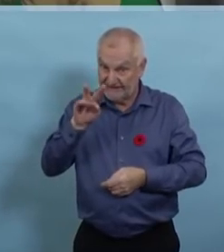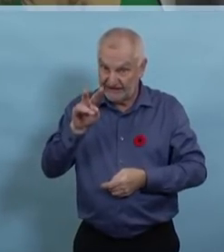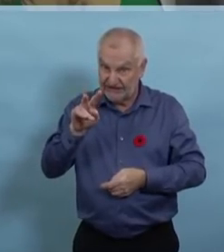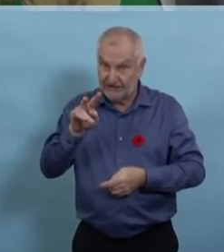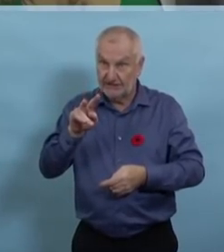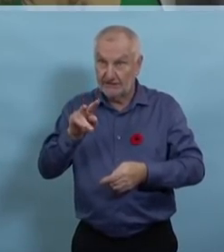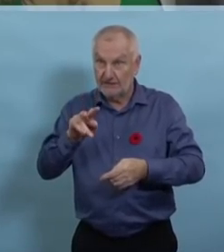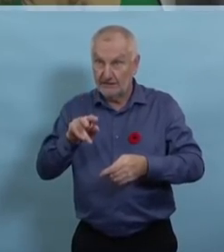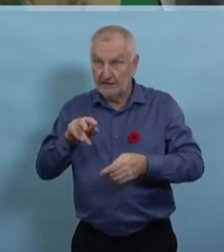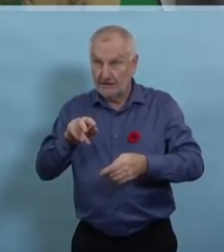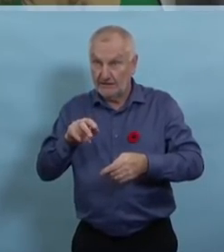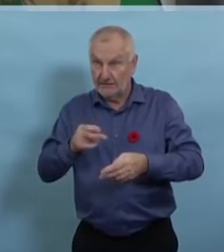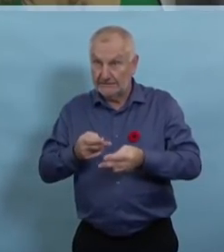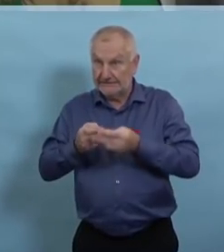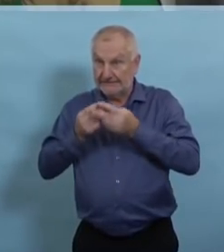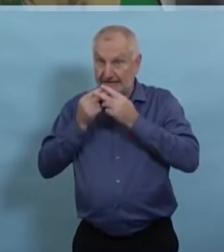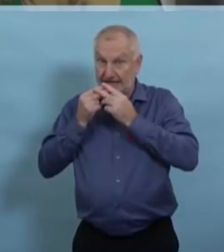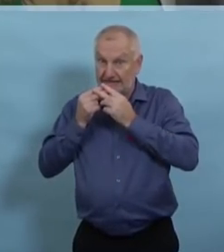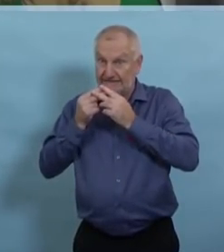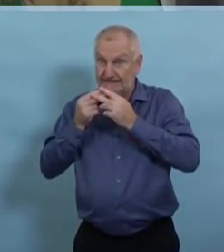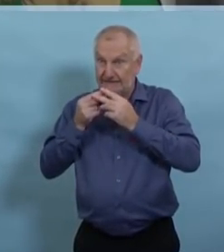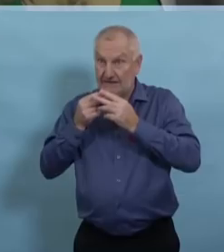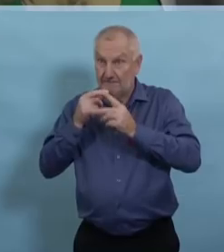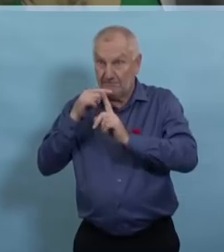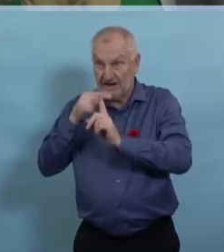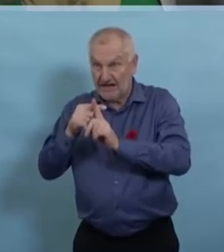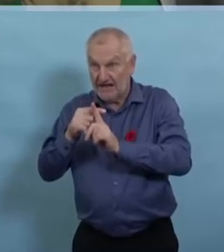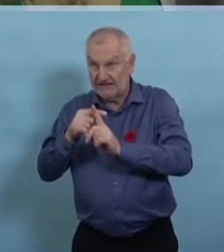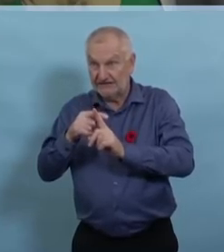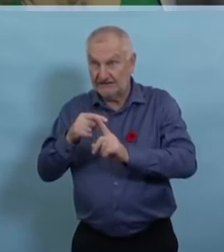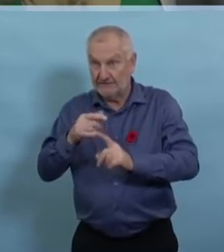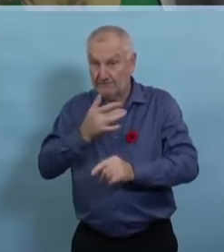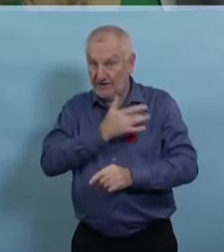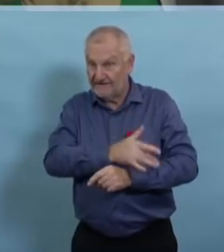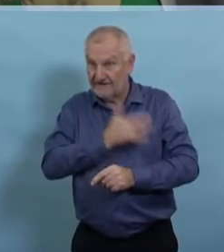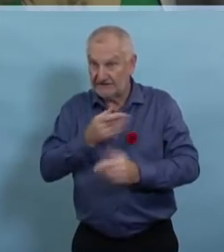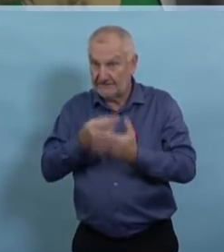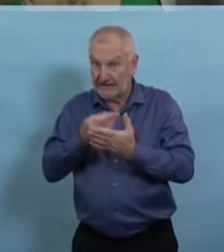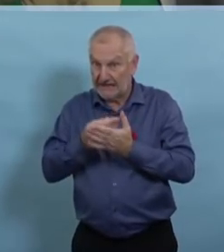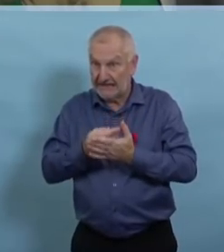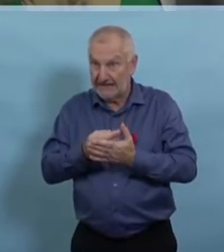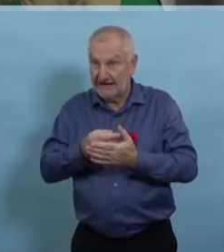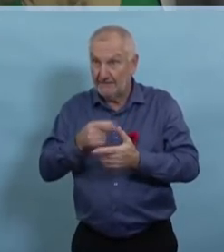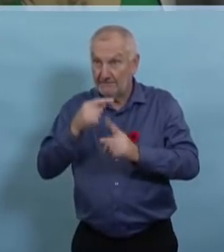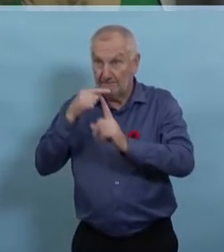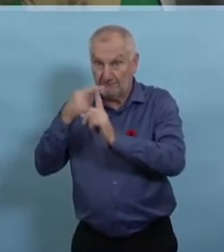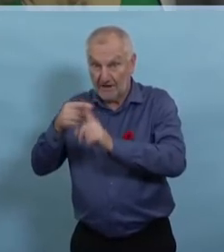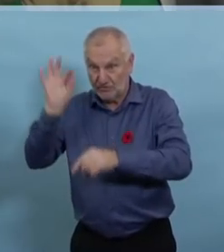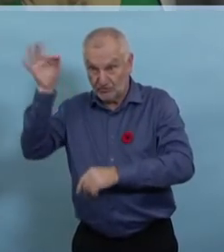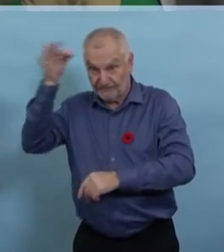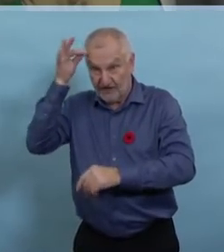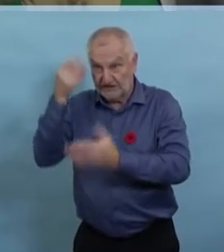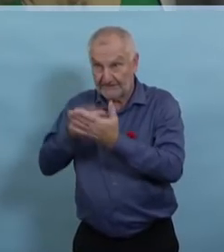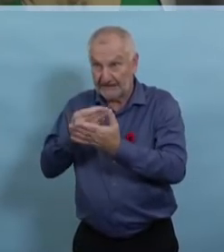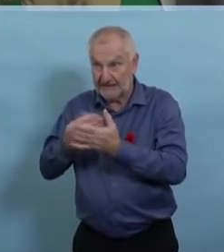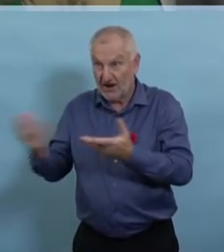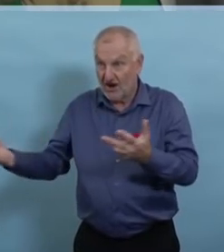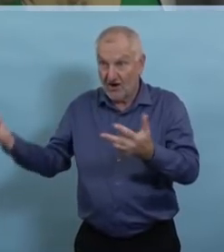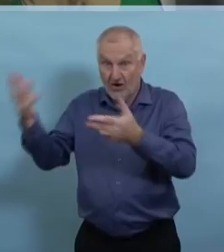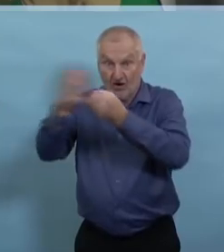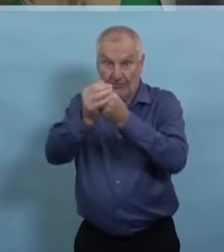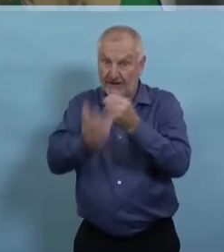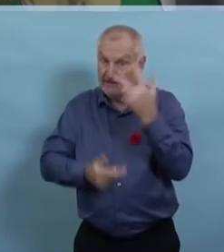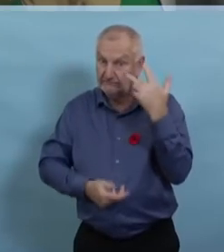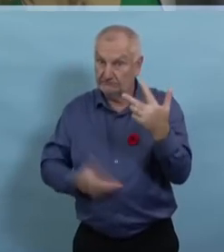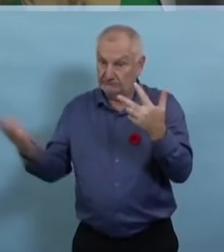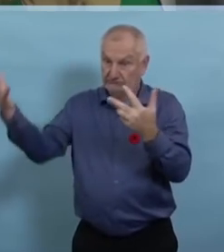the money that was committed to by the province plus the federal money that was announced is going